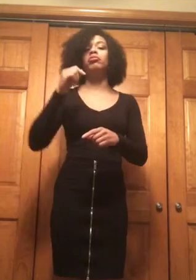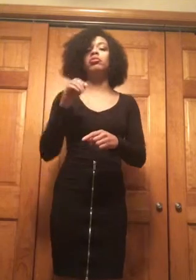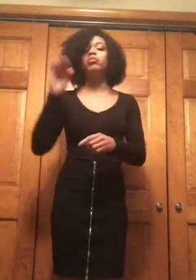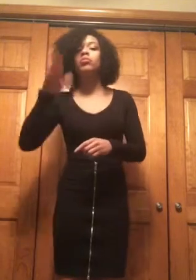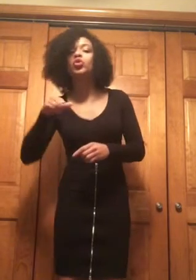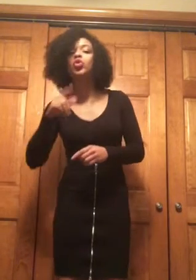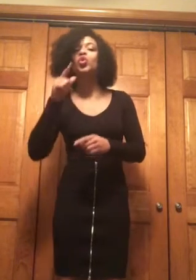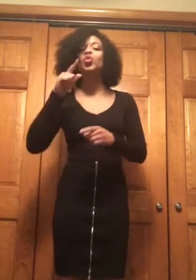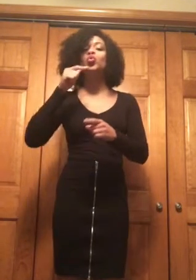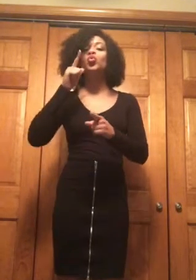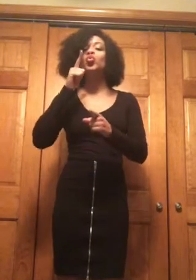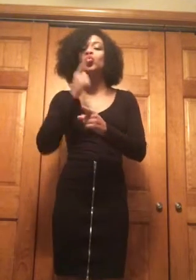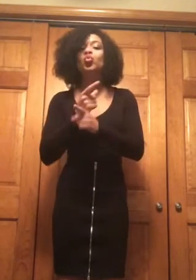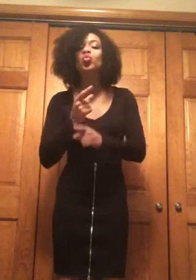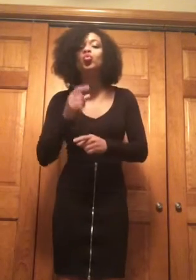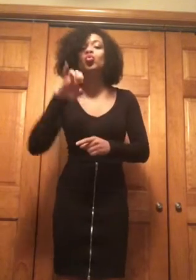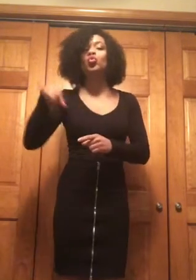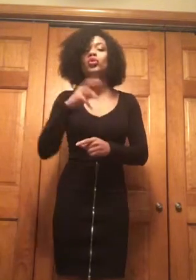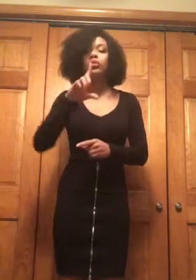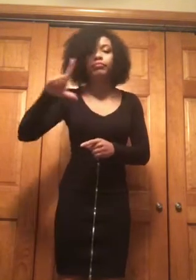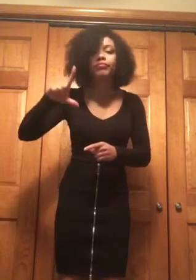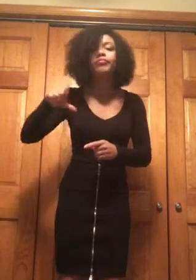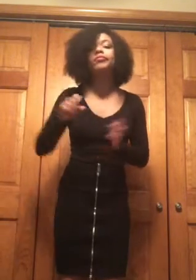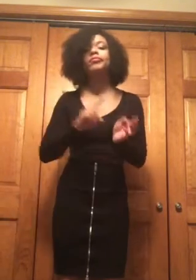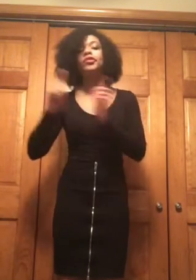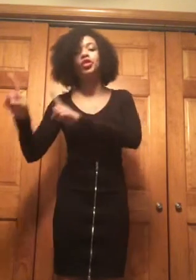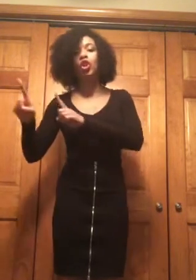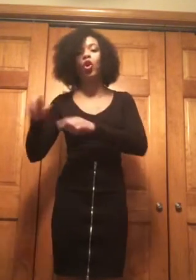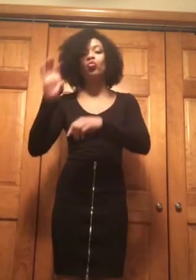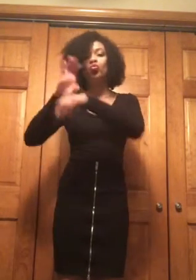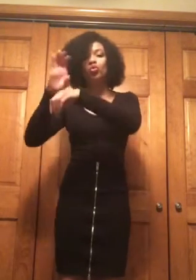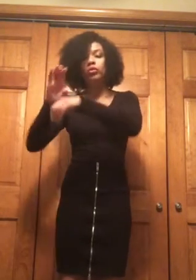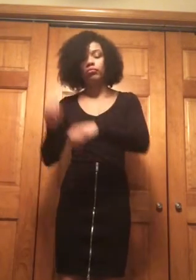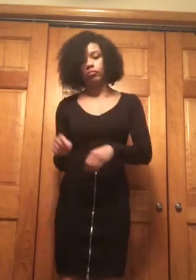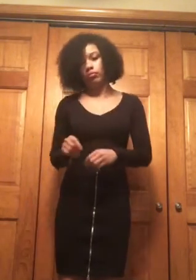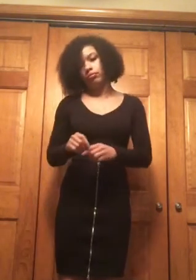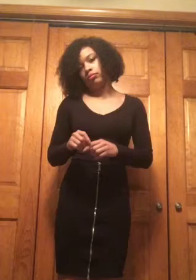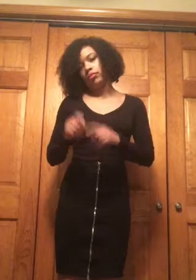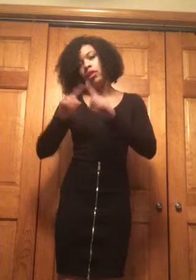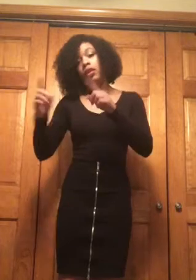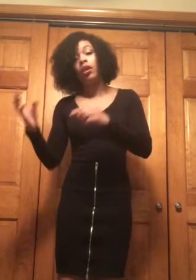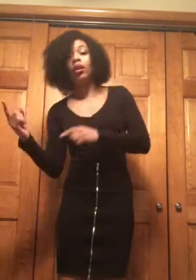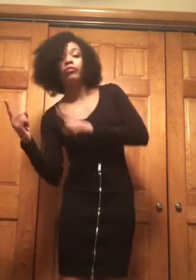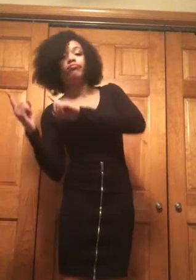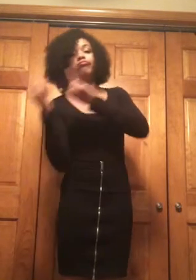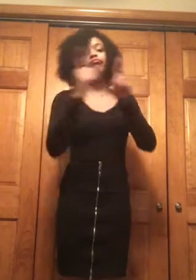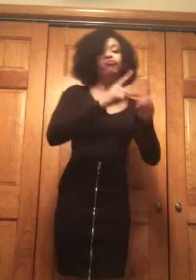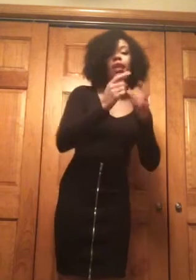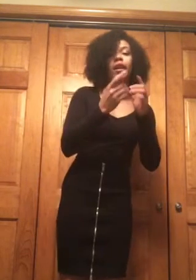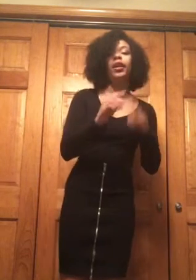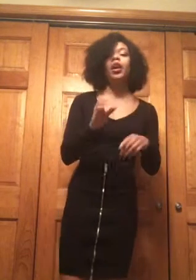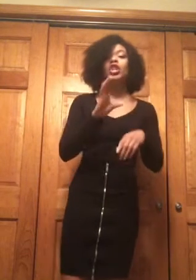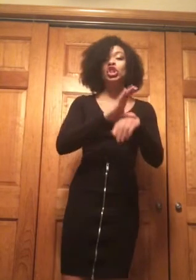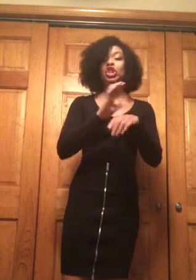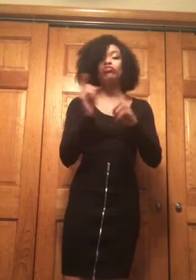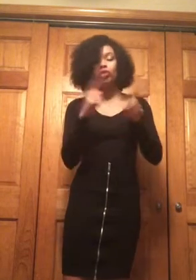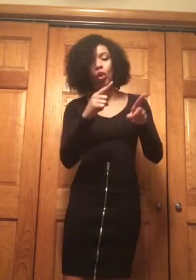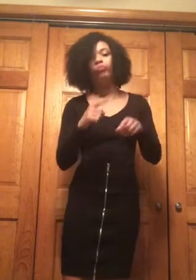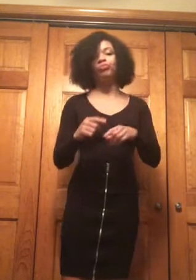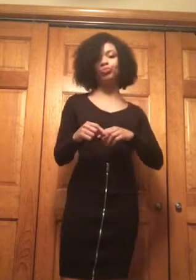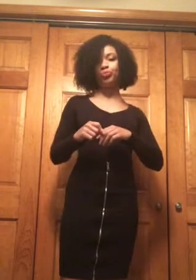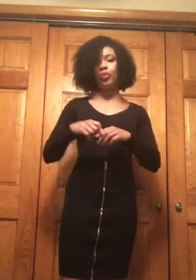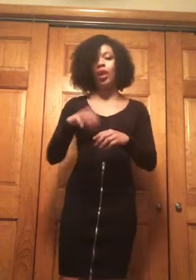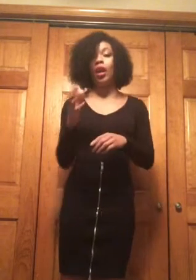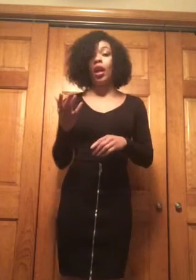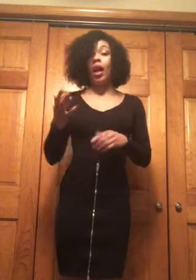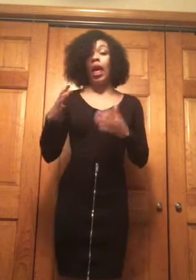me, and she takes us to 5 o'clock Mass at Our Lady of the Snow. And when we get home from church, Mom says to us to all go play. And